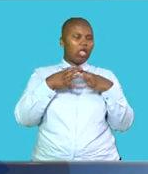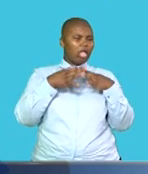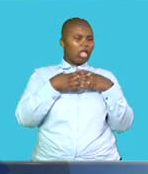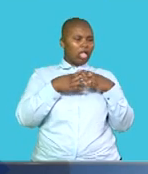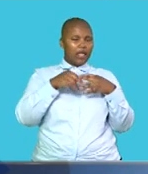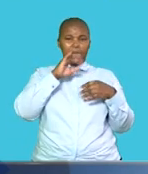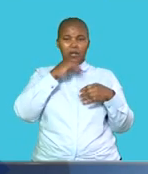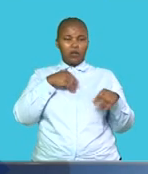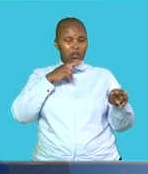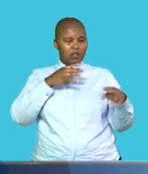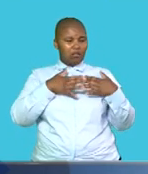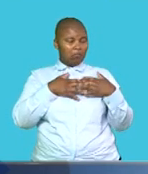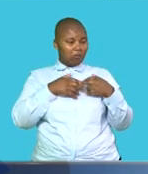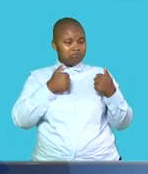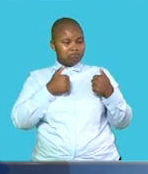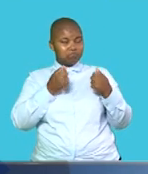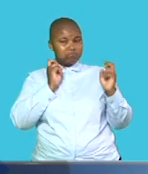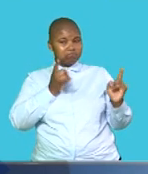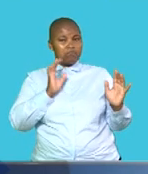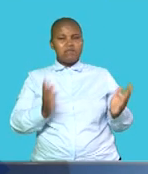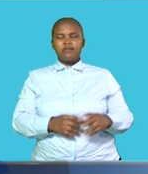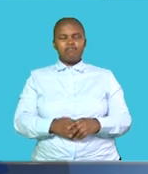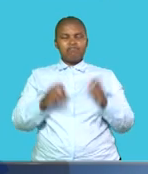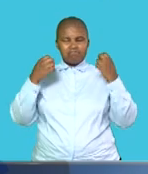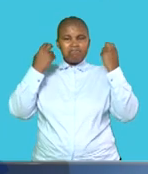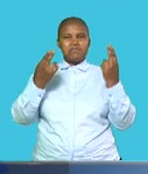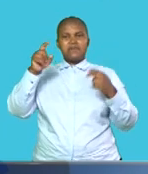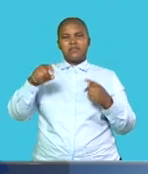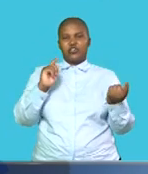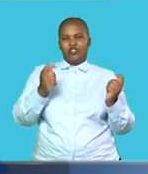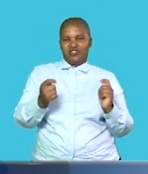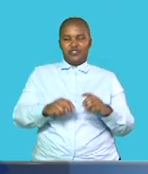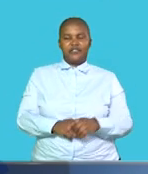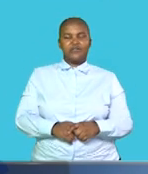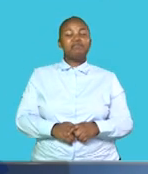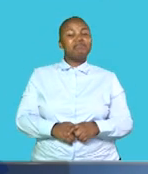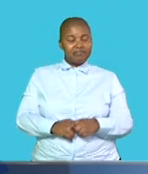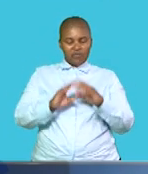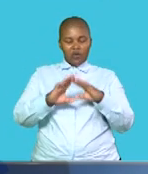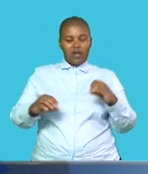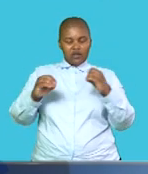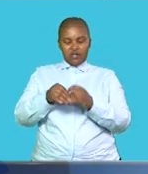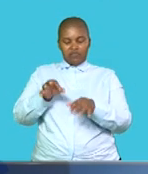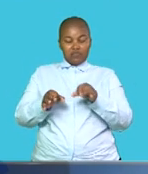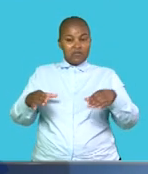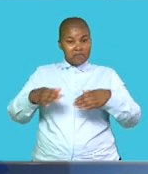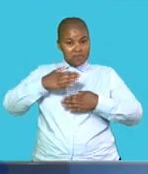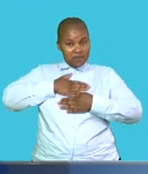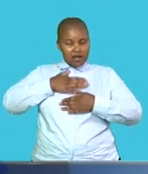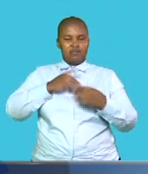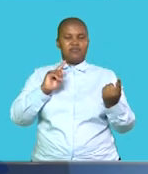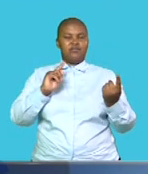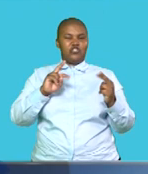You need to stand up and do something, and do something right. So Citizens for Change is different from other political parties in a sense